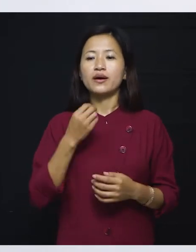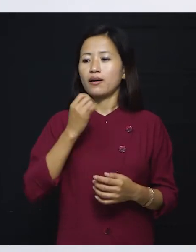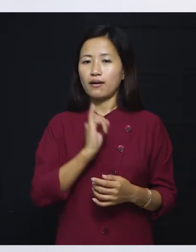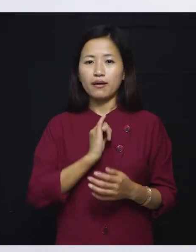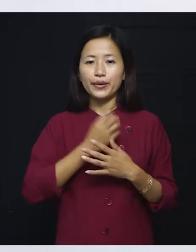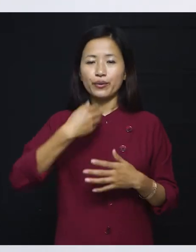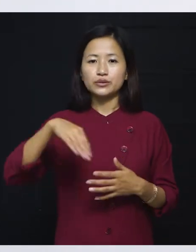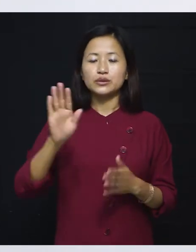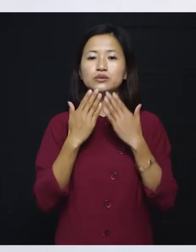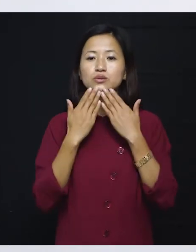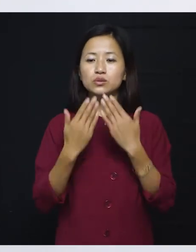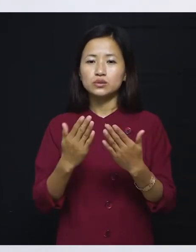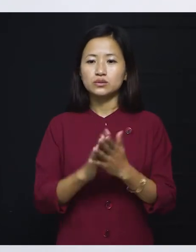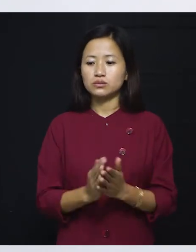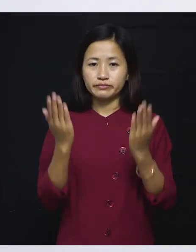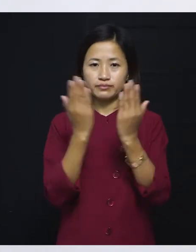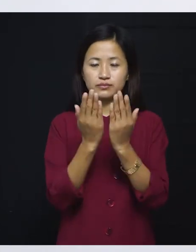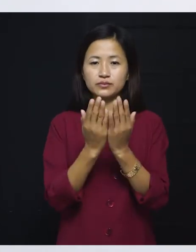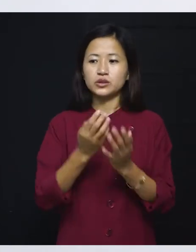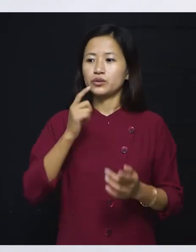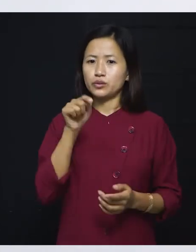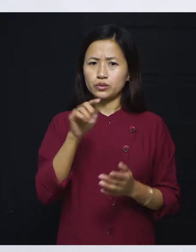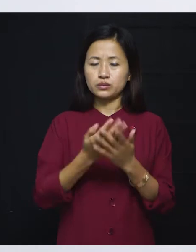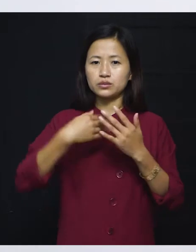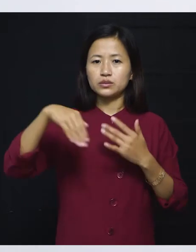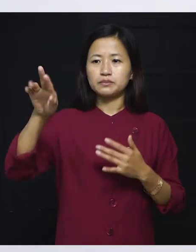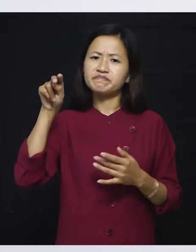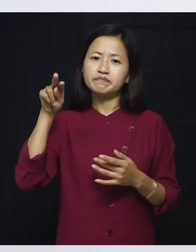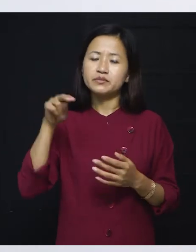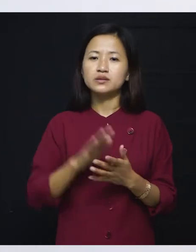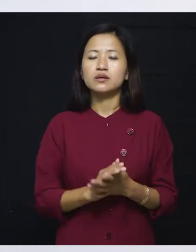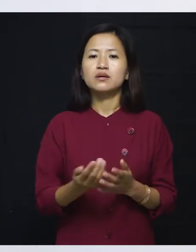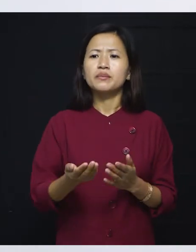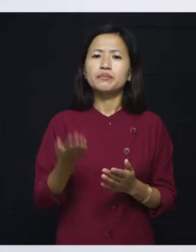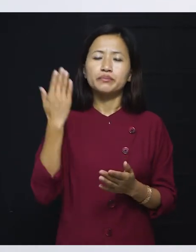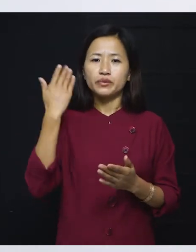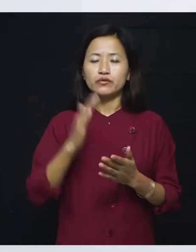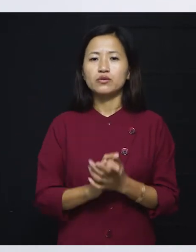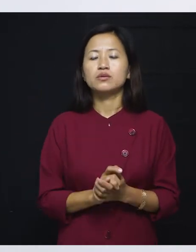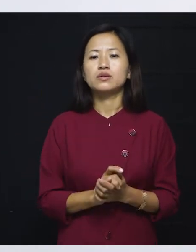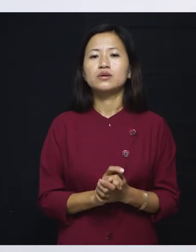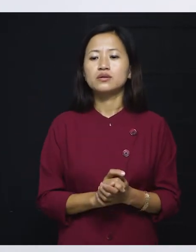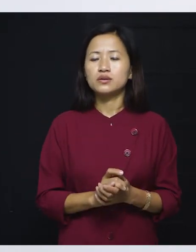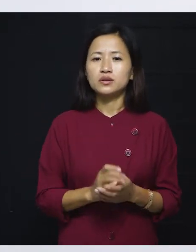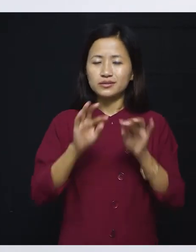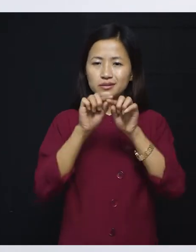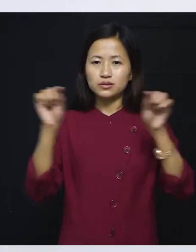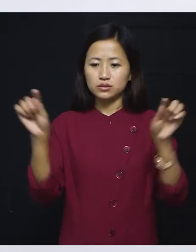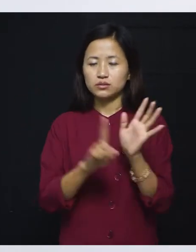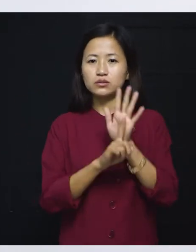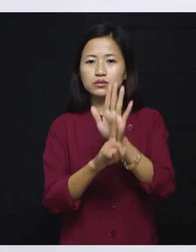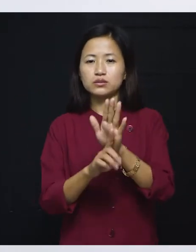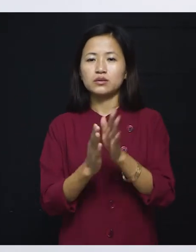went to school to study. That means you went to school earlier, okay, to study. The sentence shows that it's